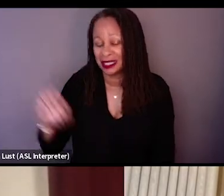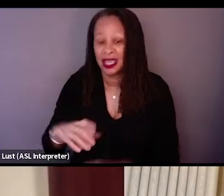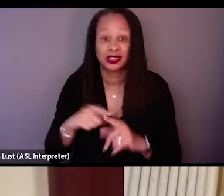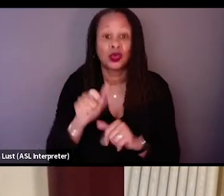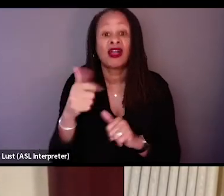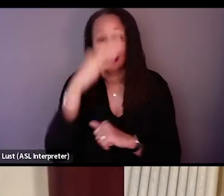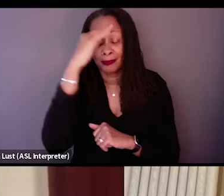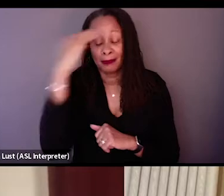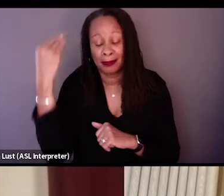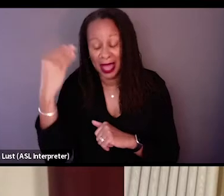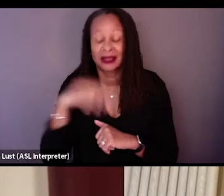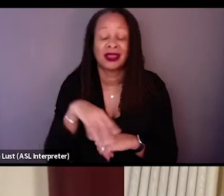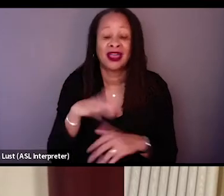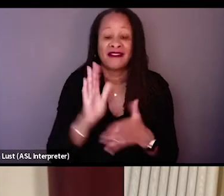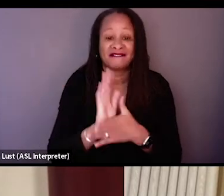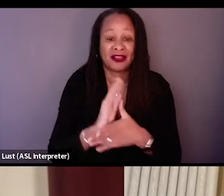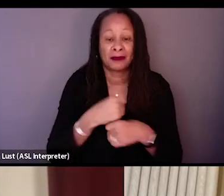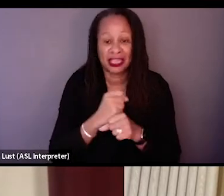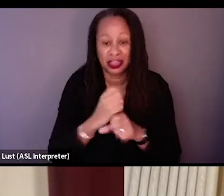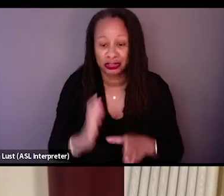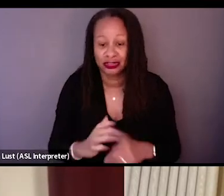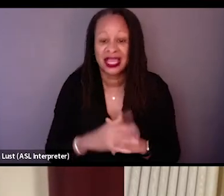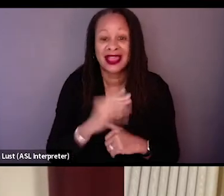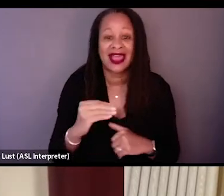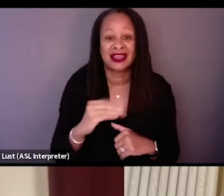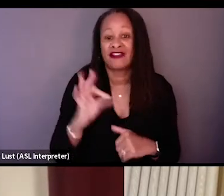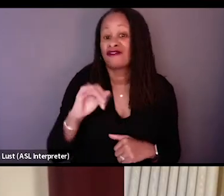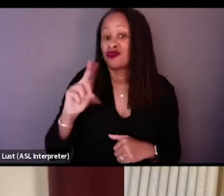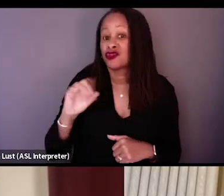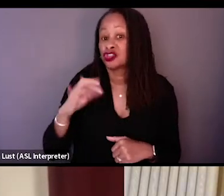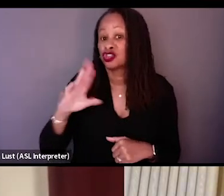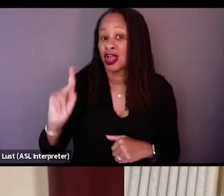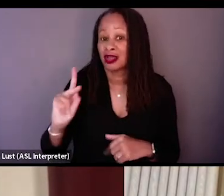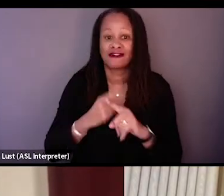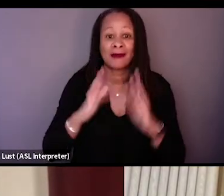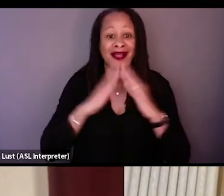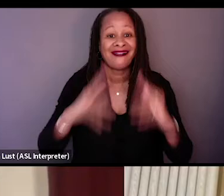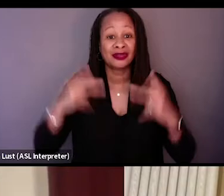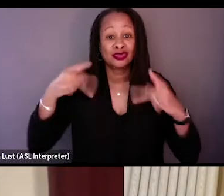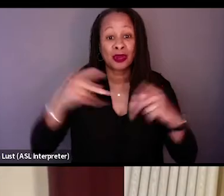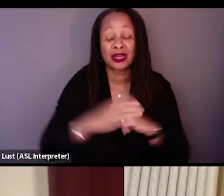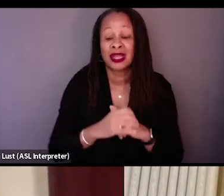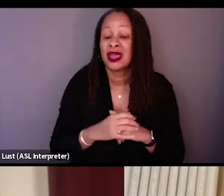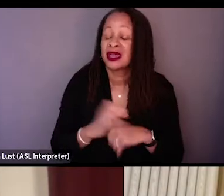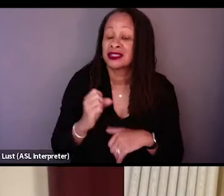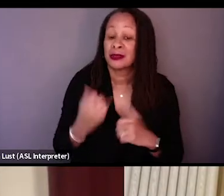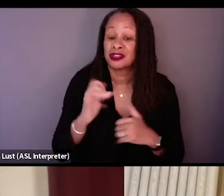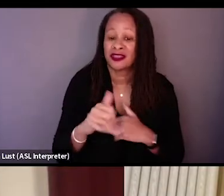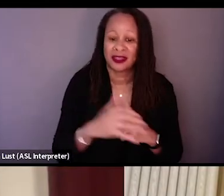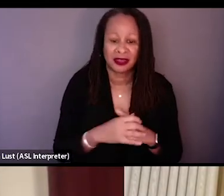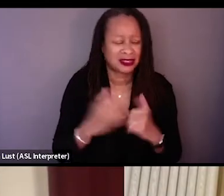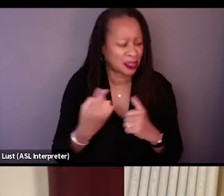and Reggie Hudlin using it for a joke in House Party. I mean, and there's so much of that movie because somebody asked a